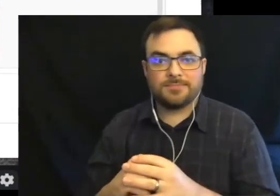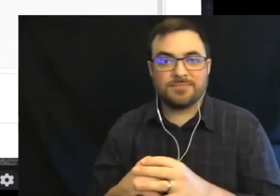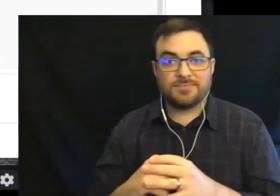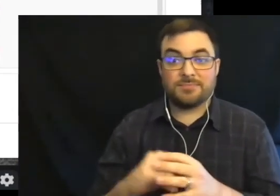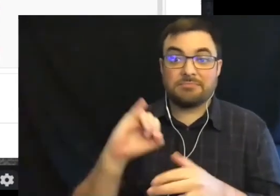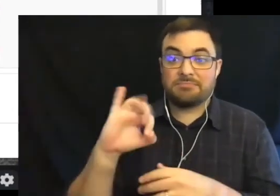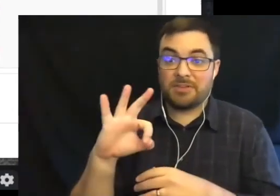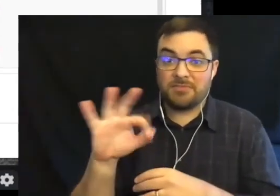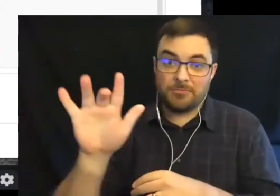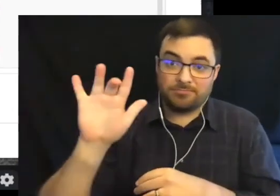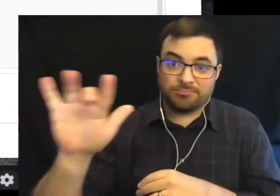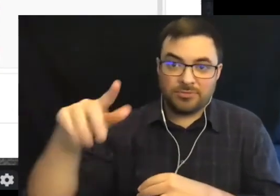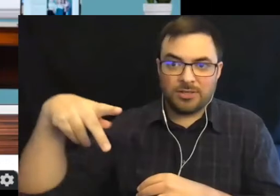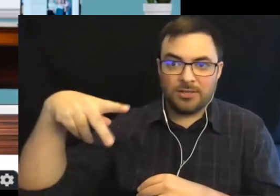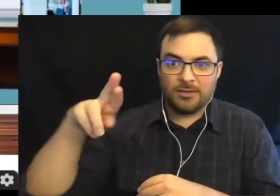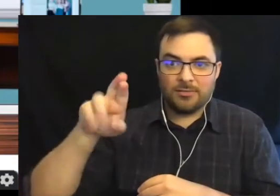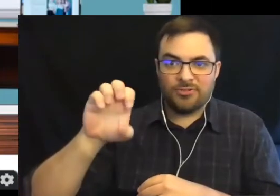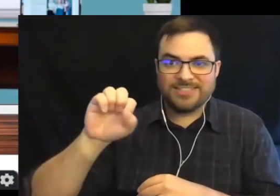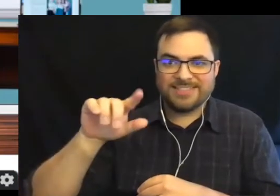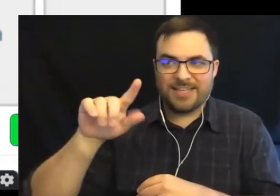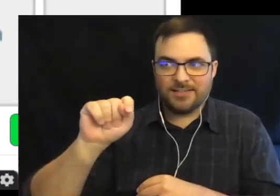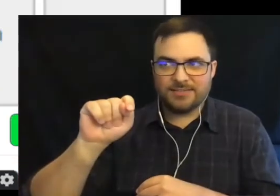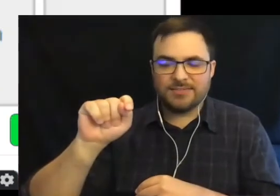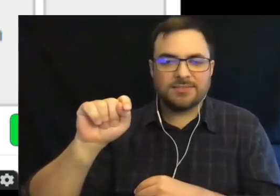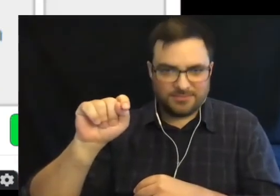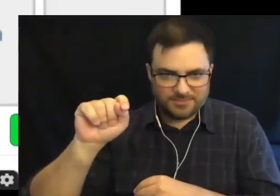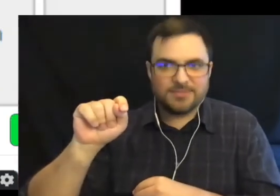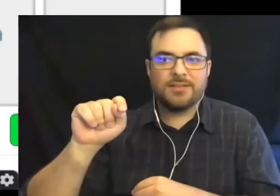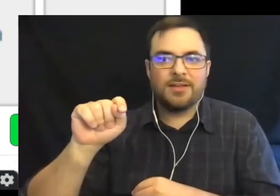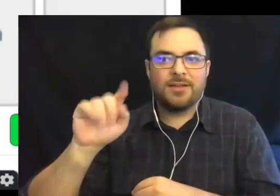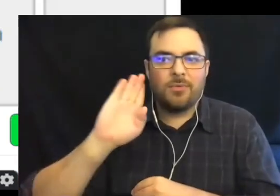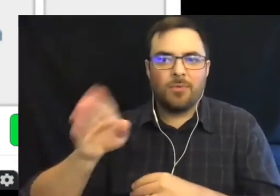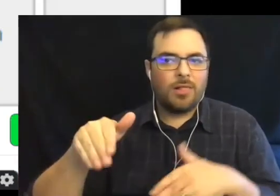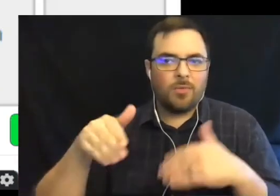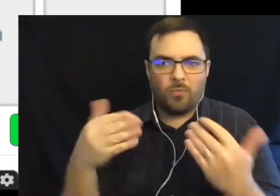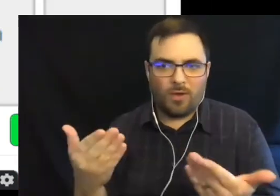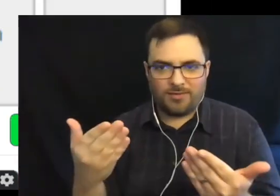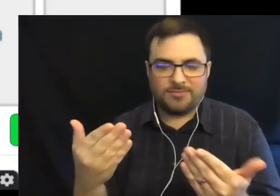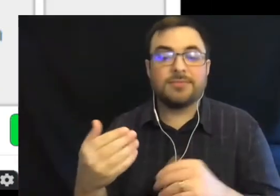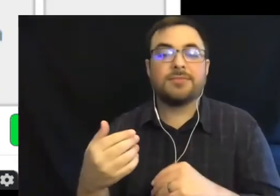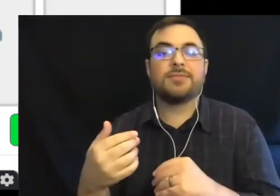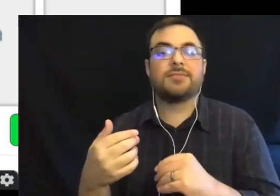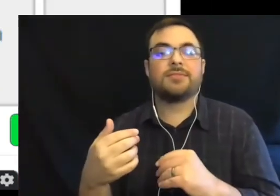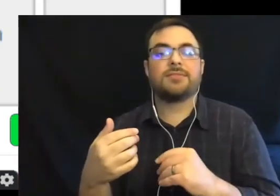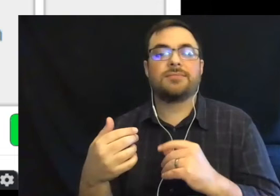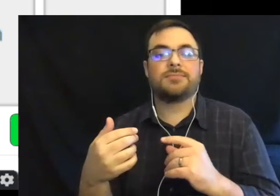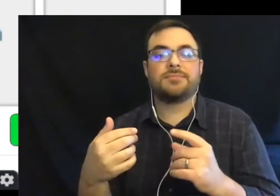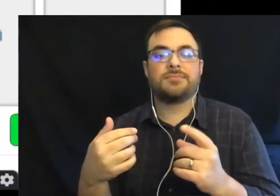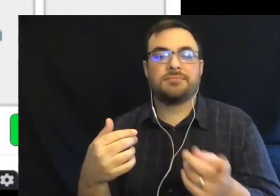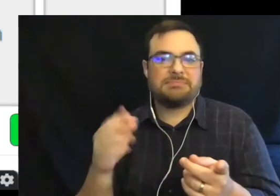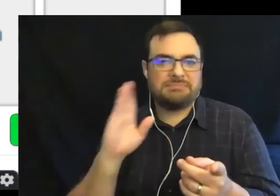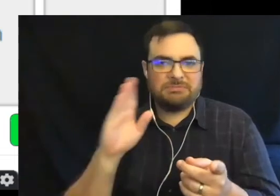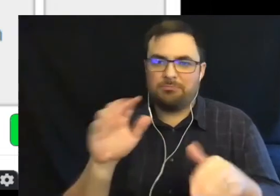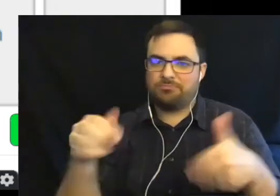mode, you click on this, it'll bring me right to this slide that I